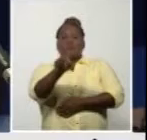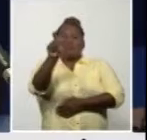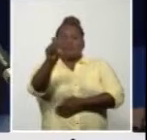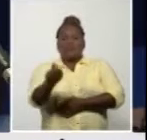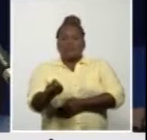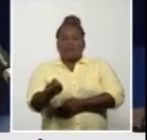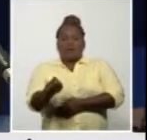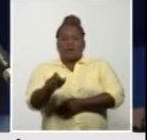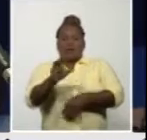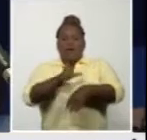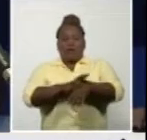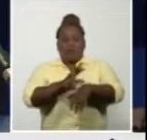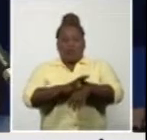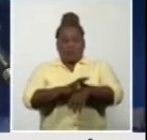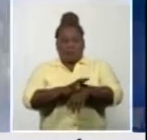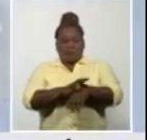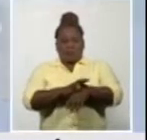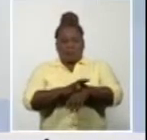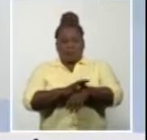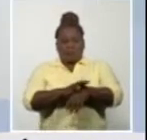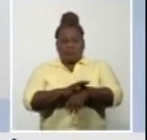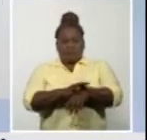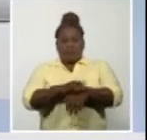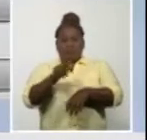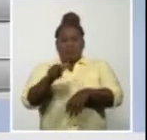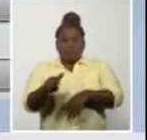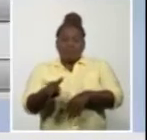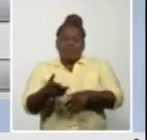Brothers Hospital, 160.